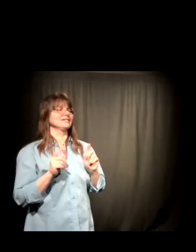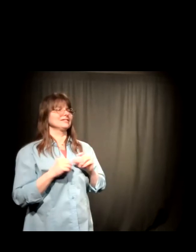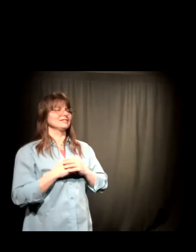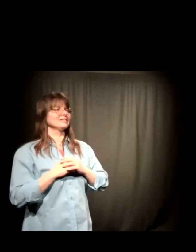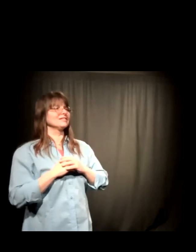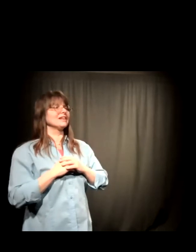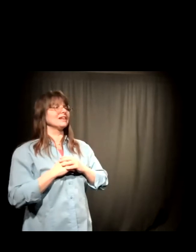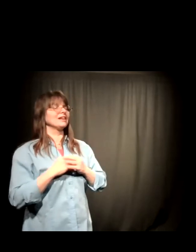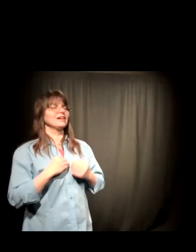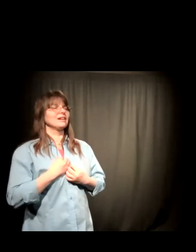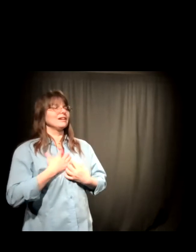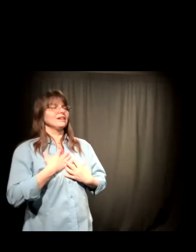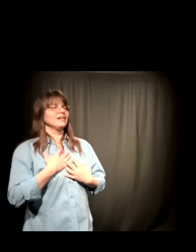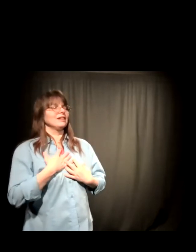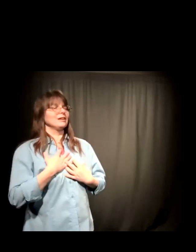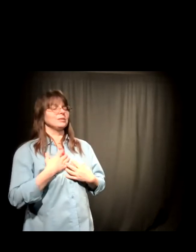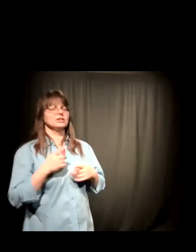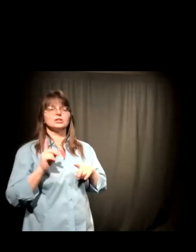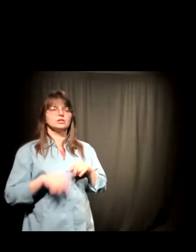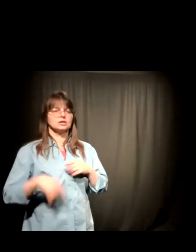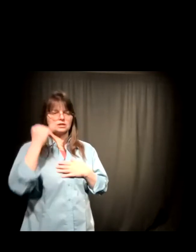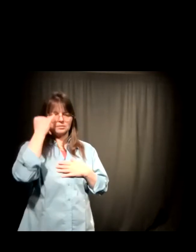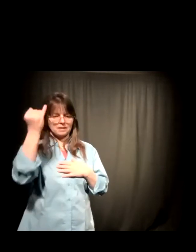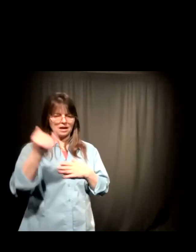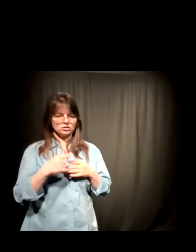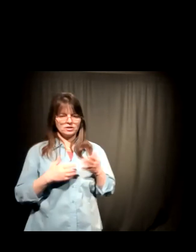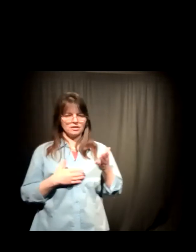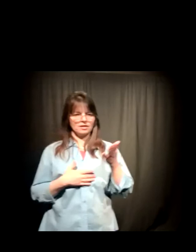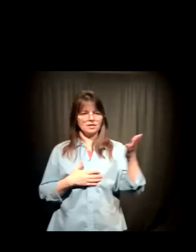She couldn't have imagined this was how he would do it.